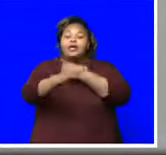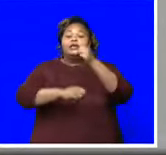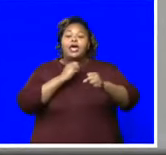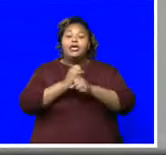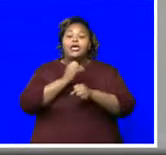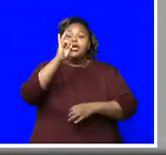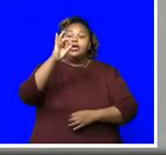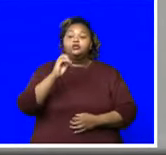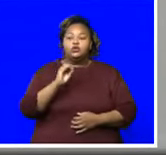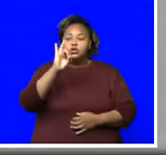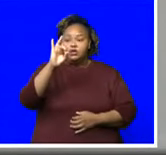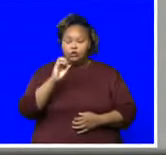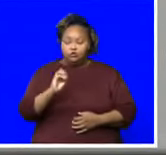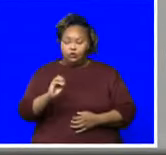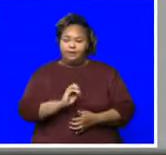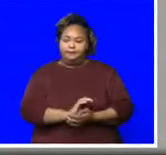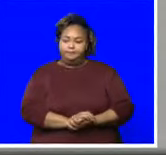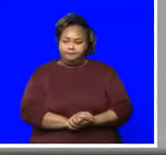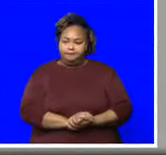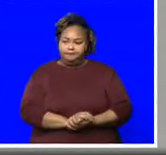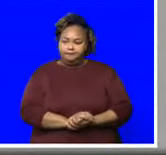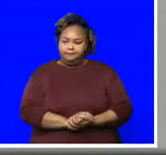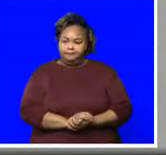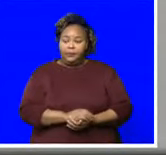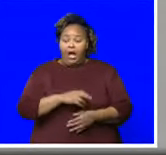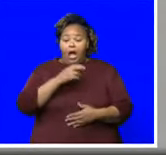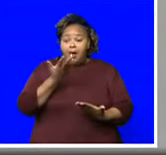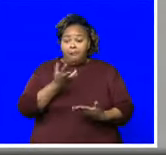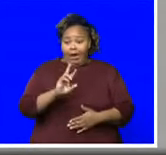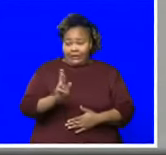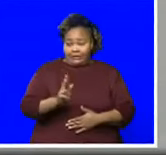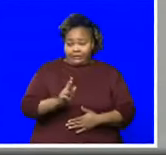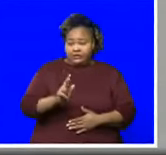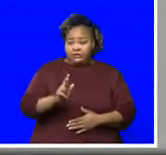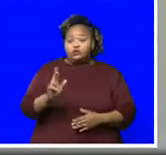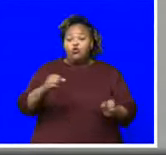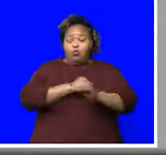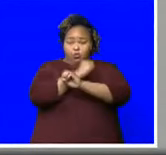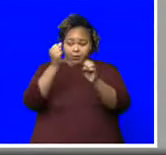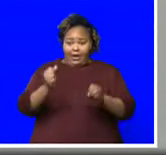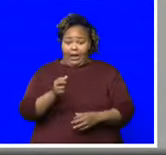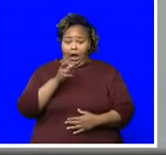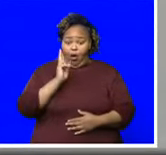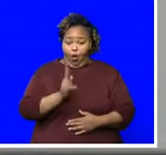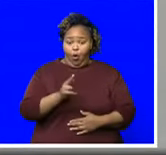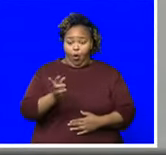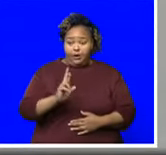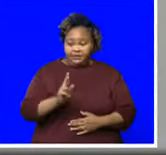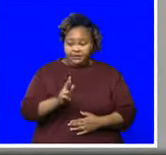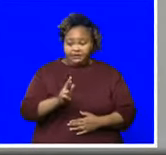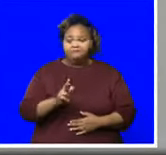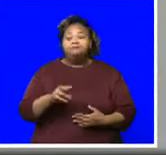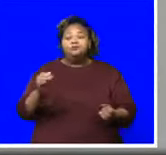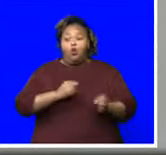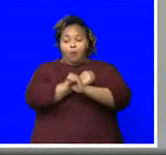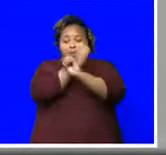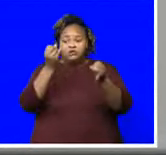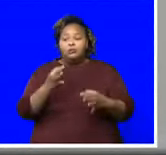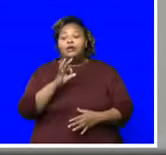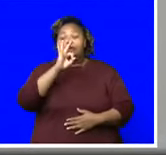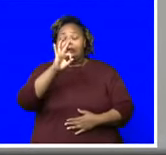2020 tinombolo tekuphasa ngetigodzi sigodzi saka hoho sibe nema credits lango